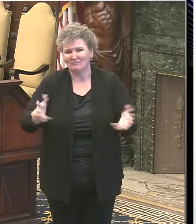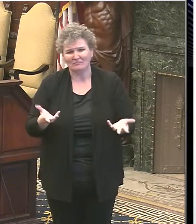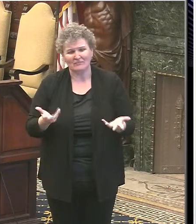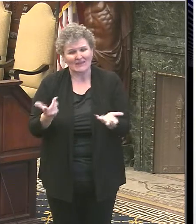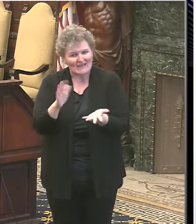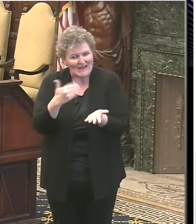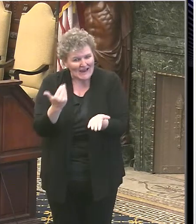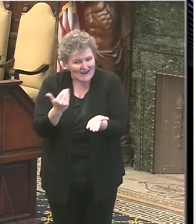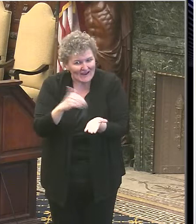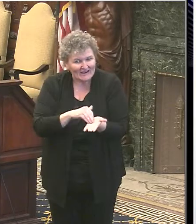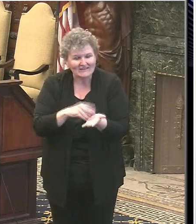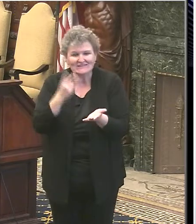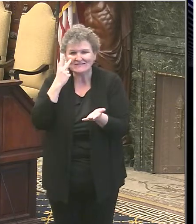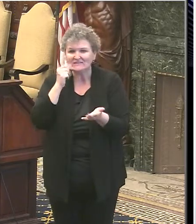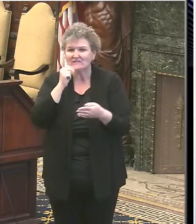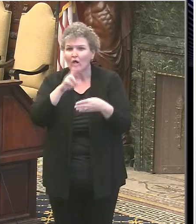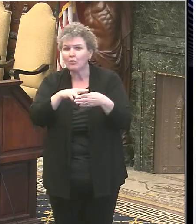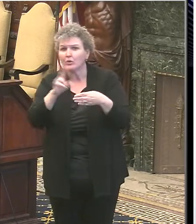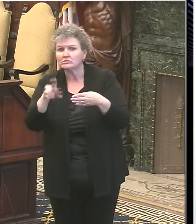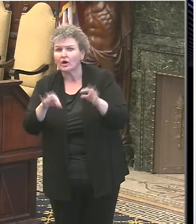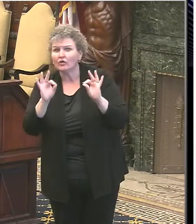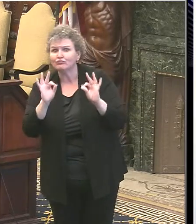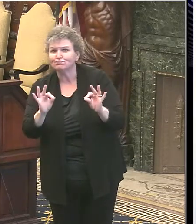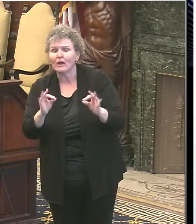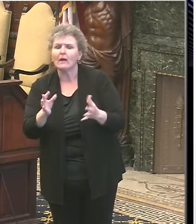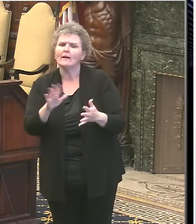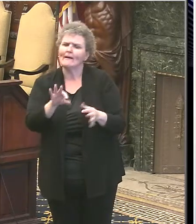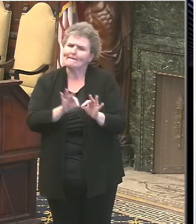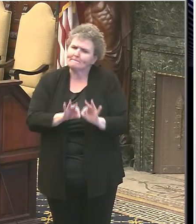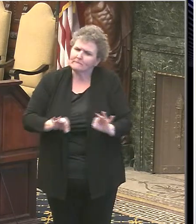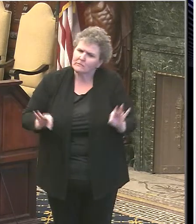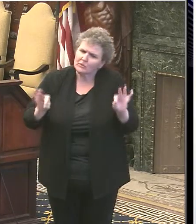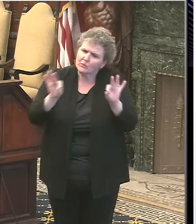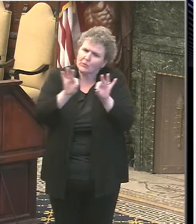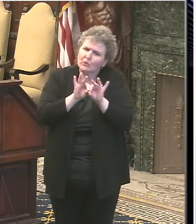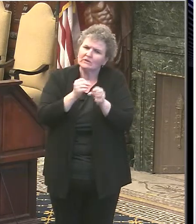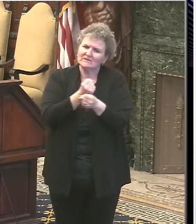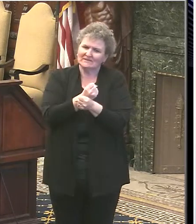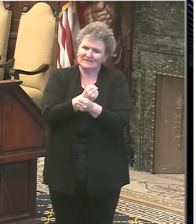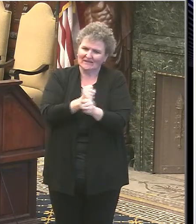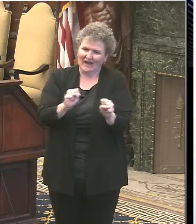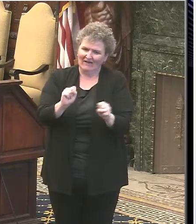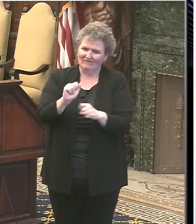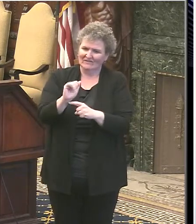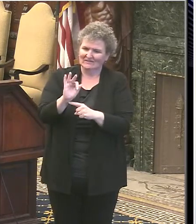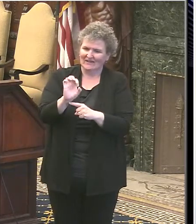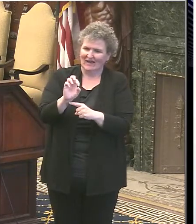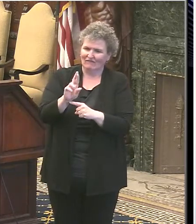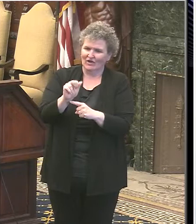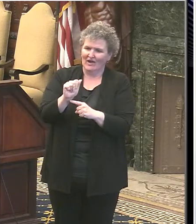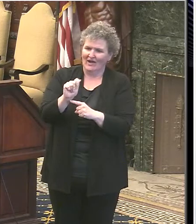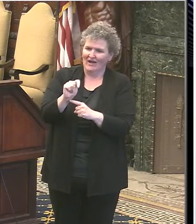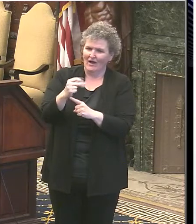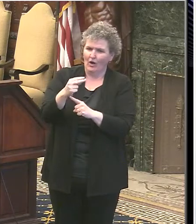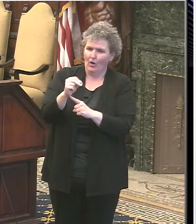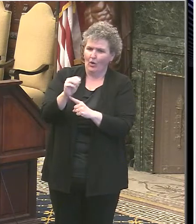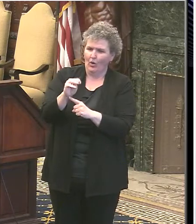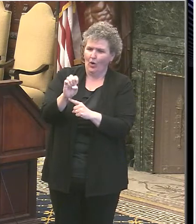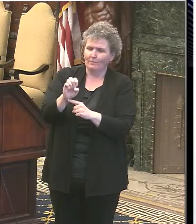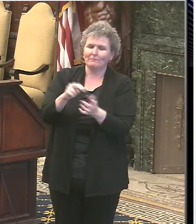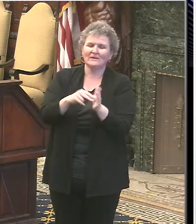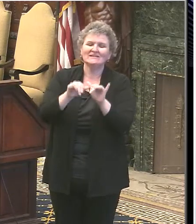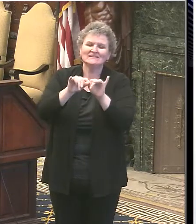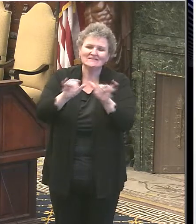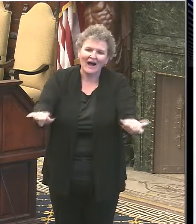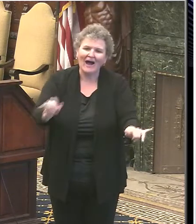infection. So right now it's important for people to say you're safer at home. Stay at home as much as possible. It means work from home